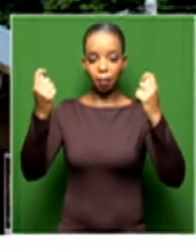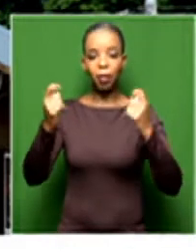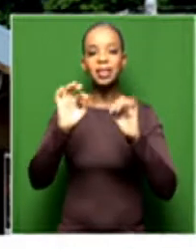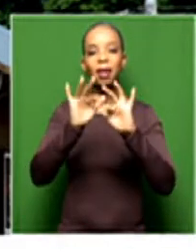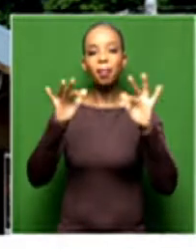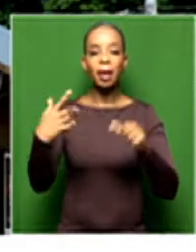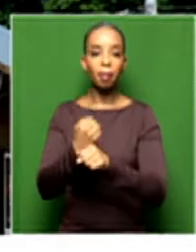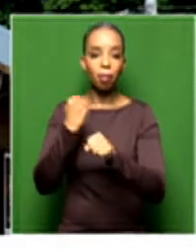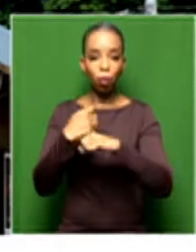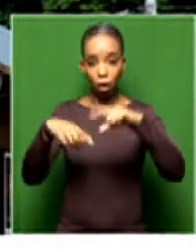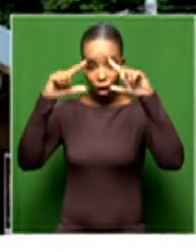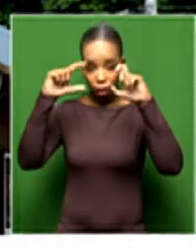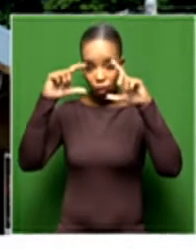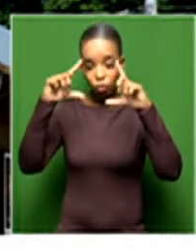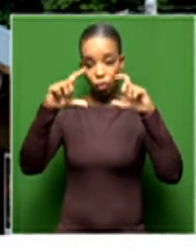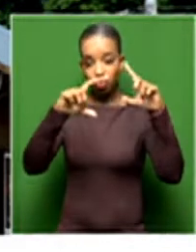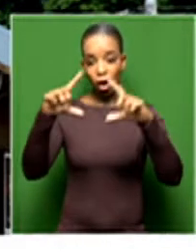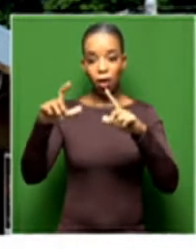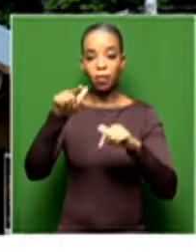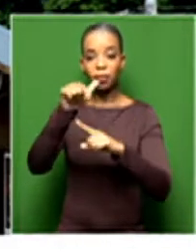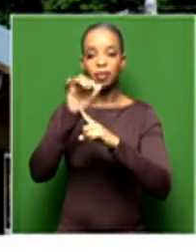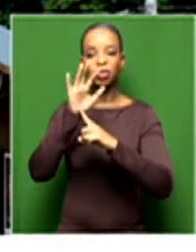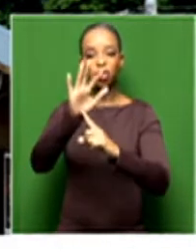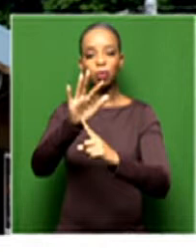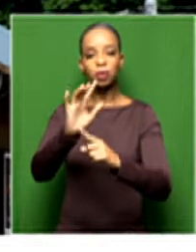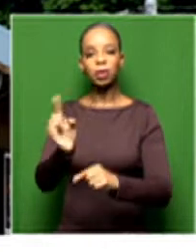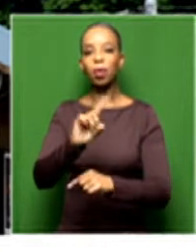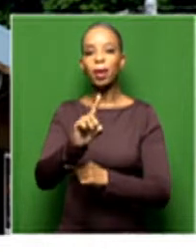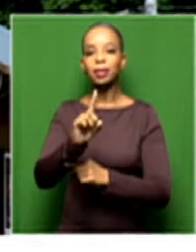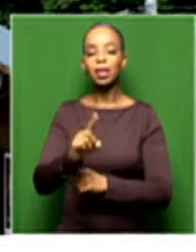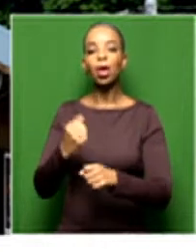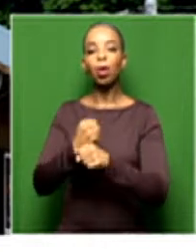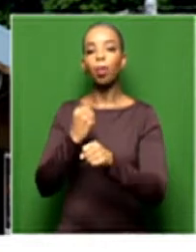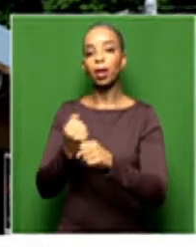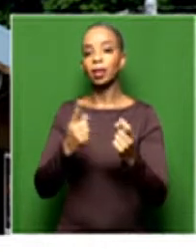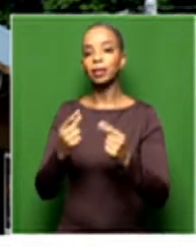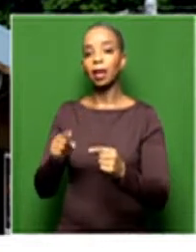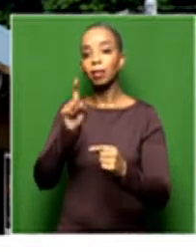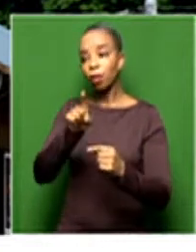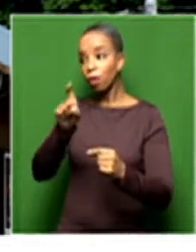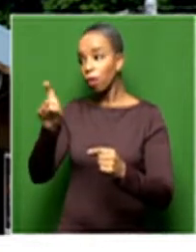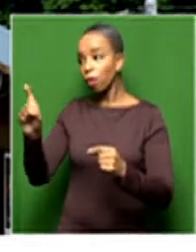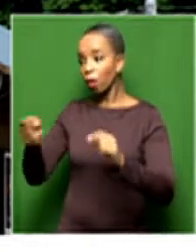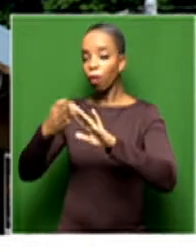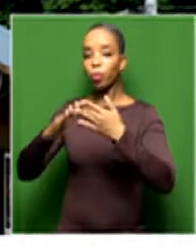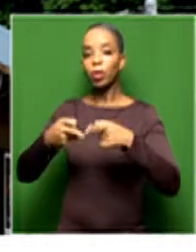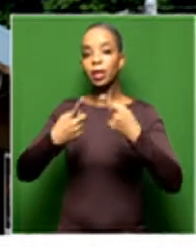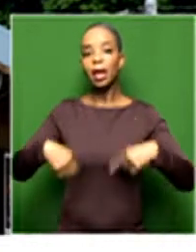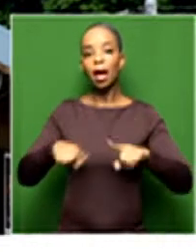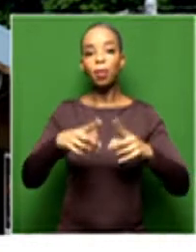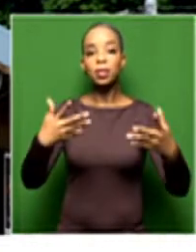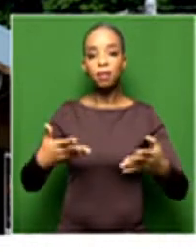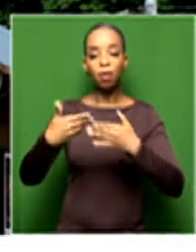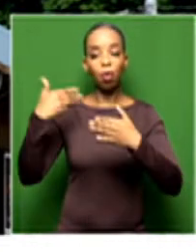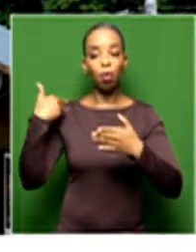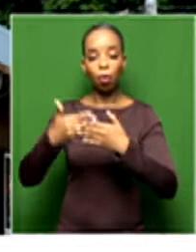have produced work which reflect our societies for the past 12 years. So there's a variety of